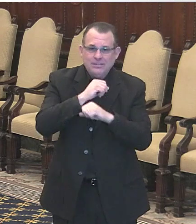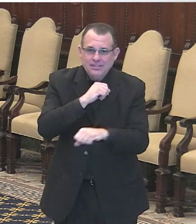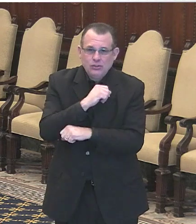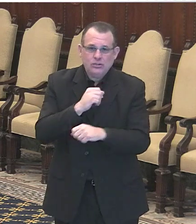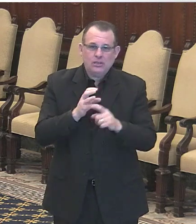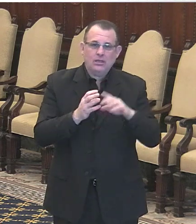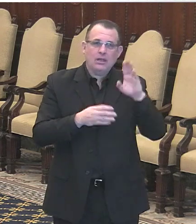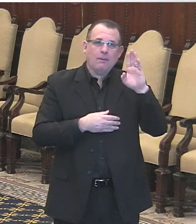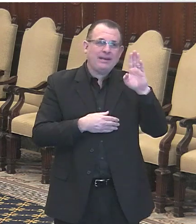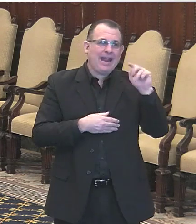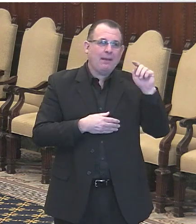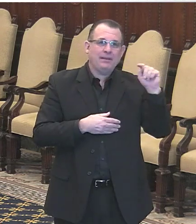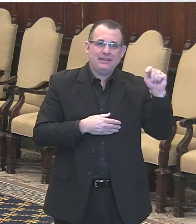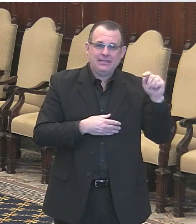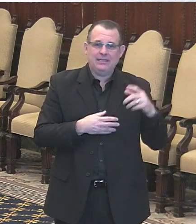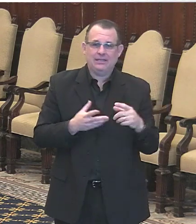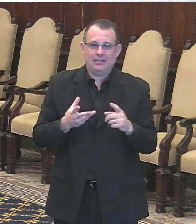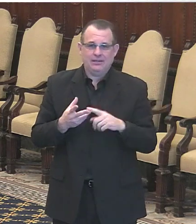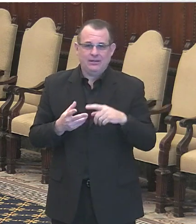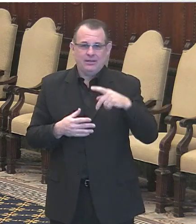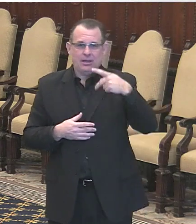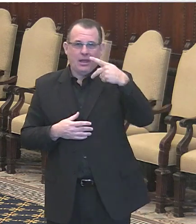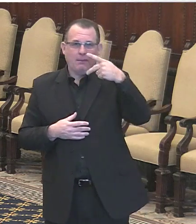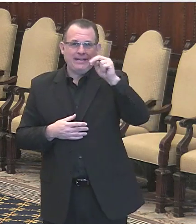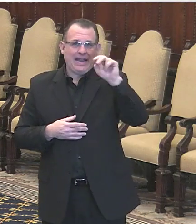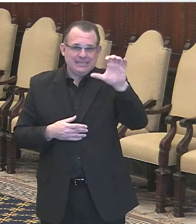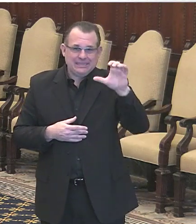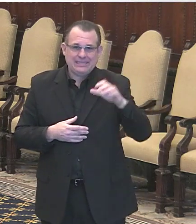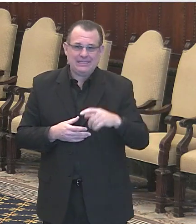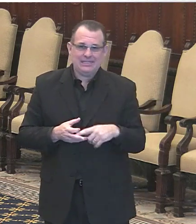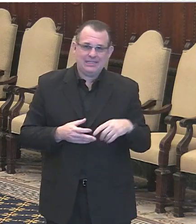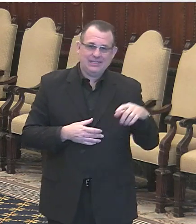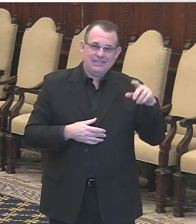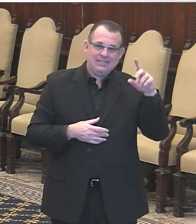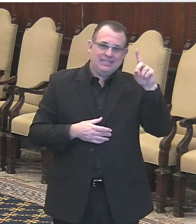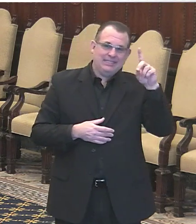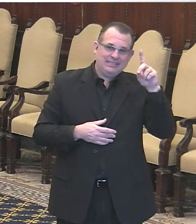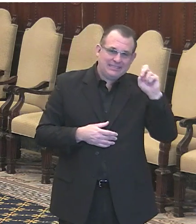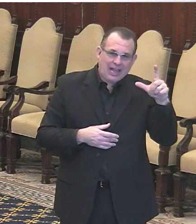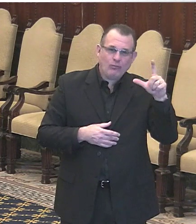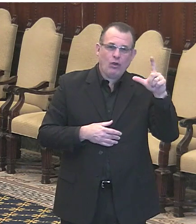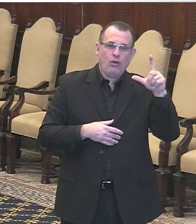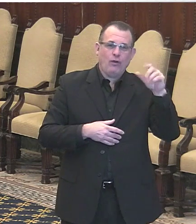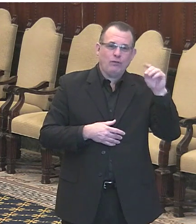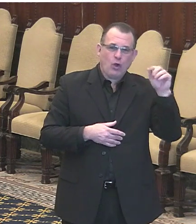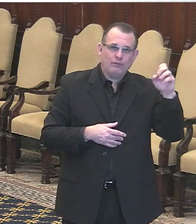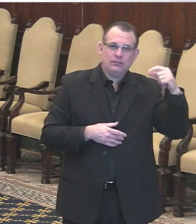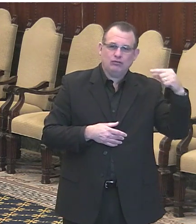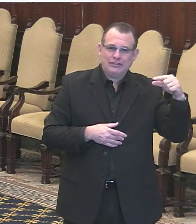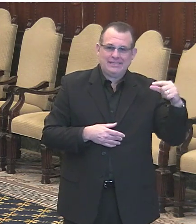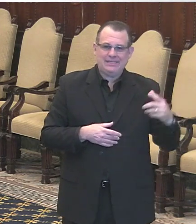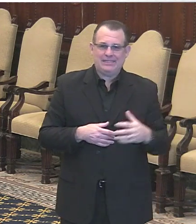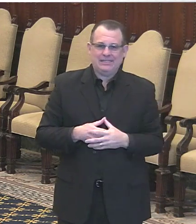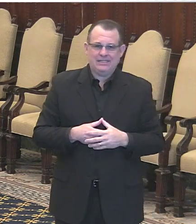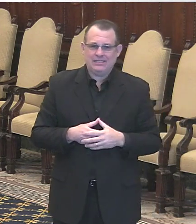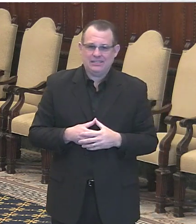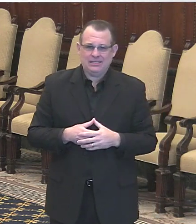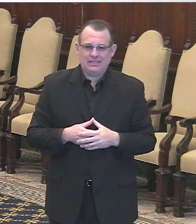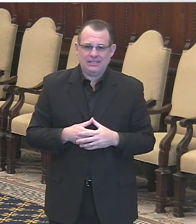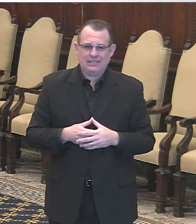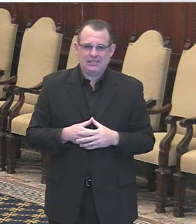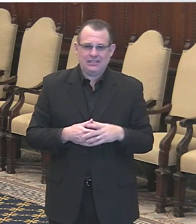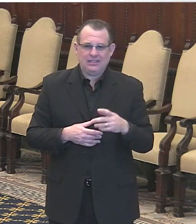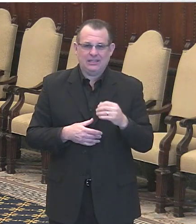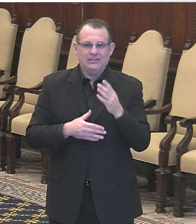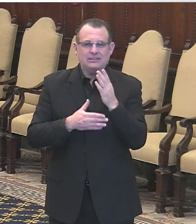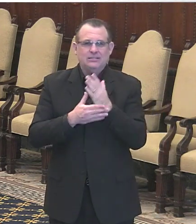Charitable Foundation, PNC Foundation, the Daniel B. and Florence E. Green Foundation, and over $3 million in repurposed funds from the city